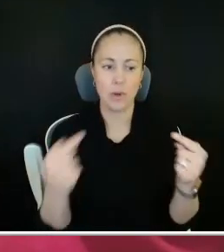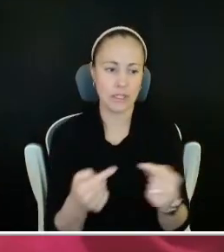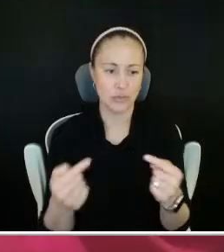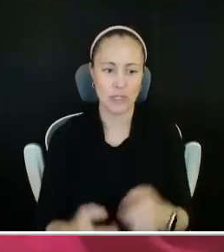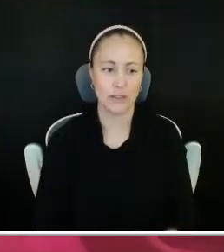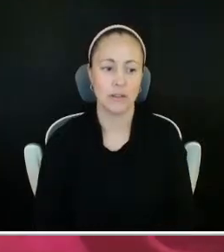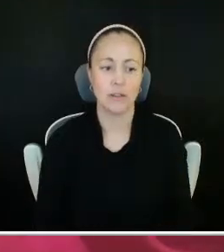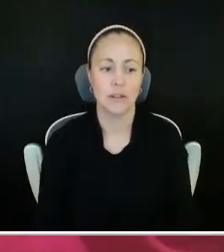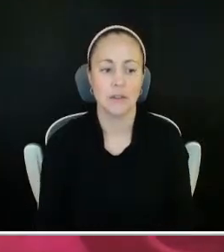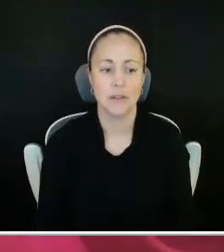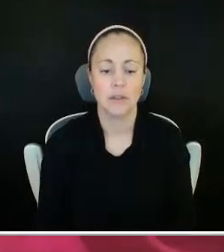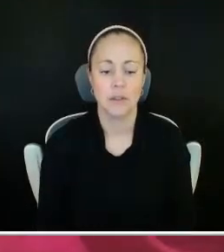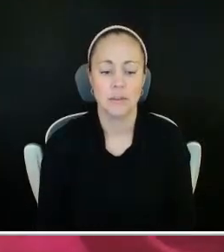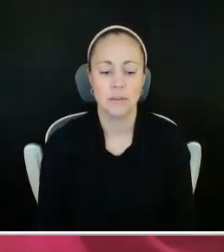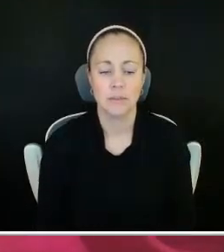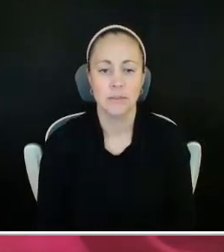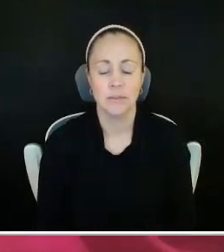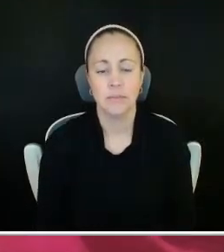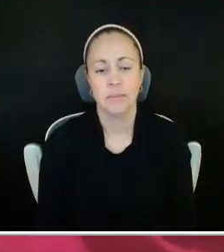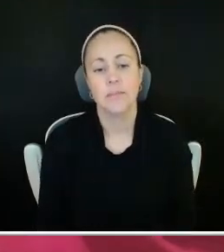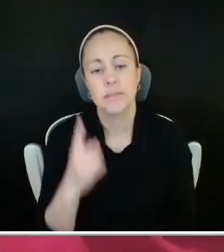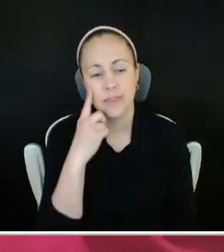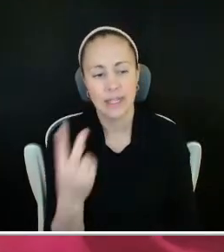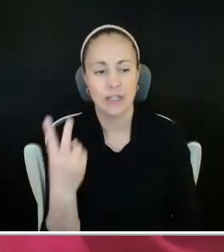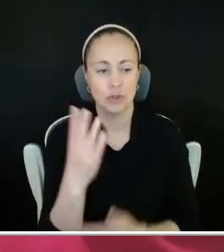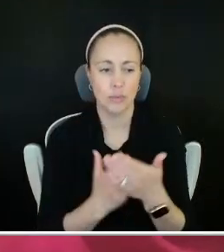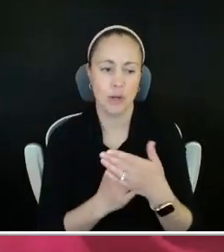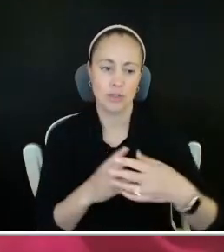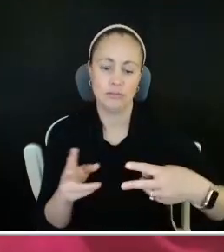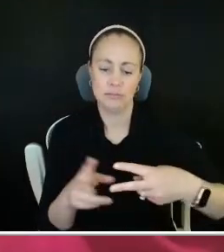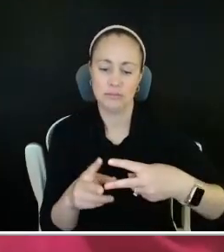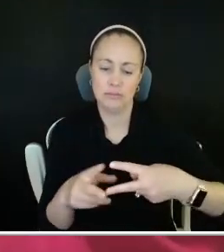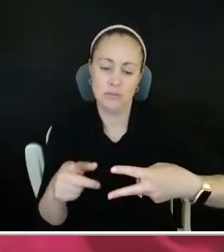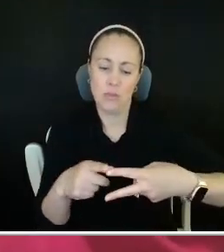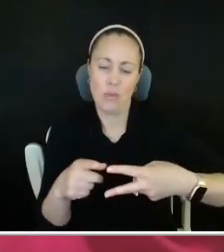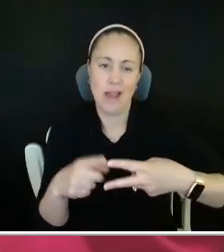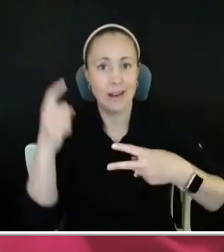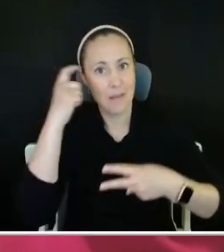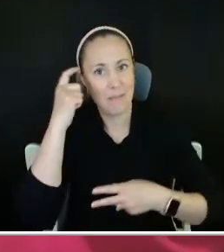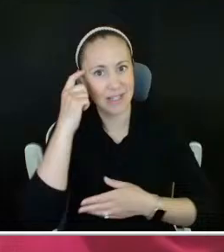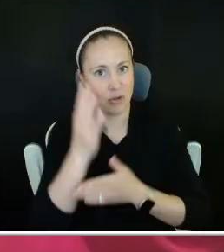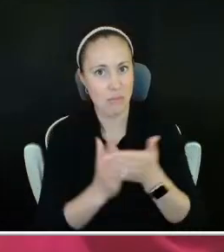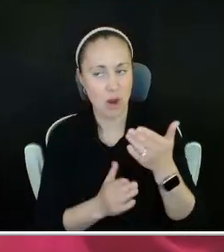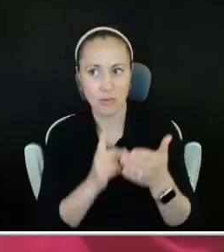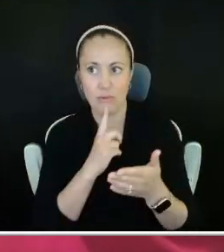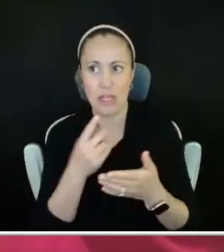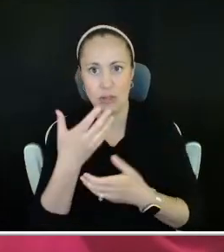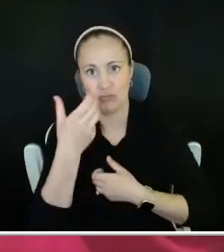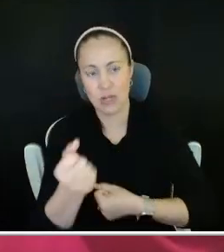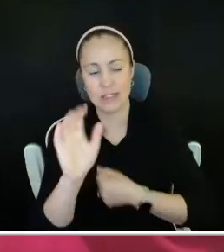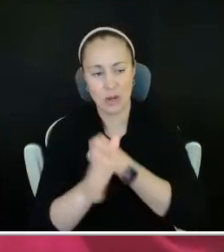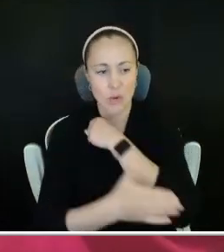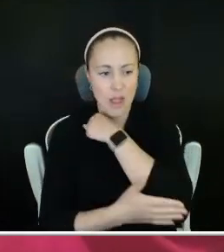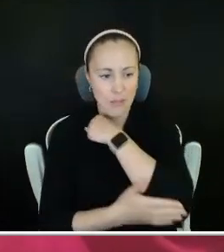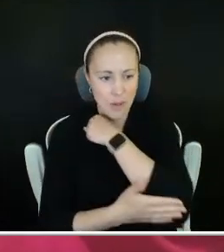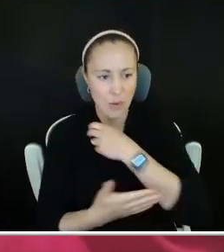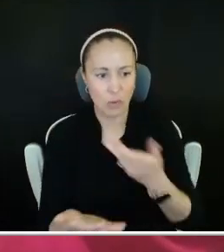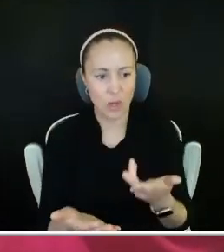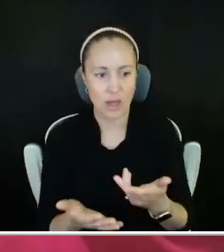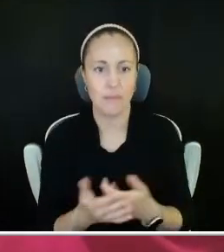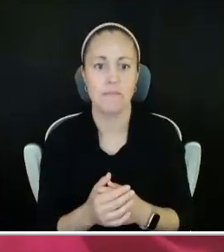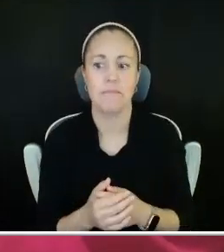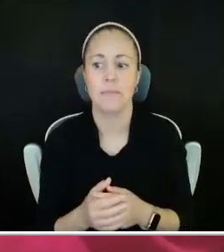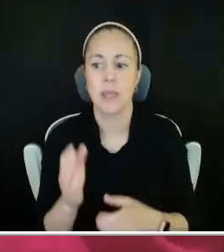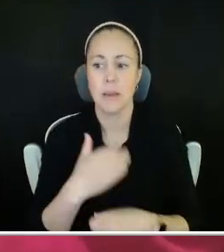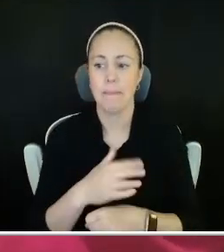Well, I think there's two things. One is the mental side of it, being able to trust your elbow, being sure in your